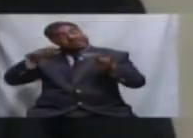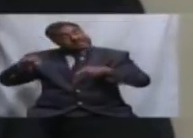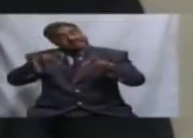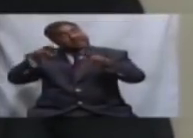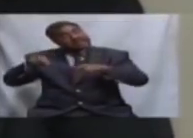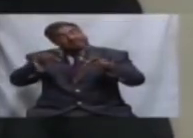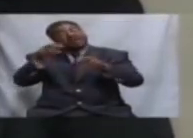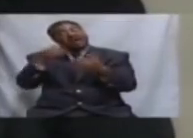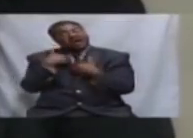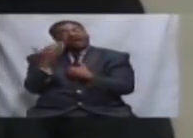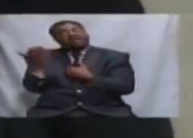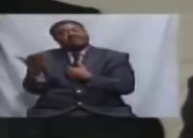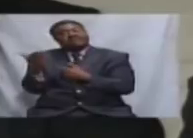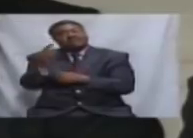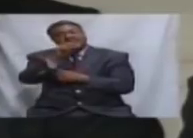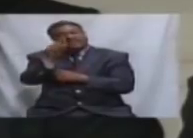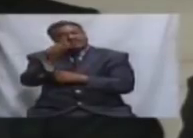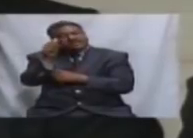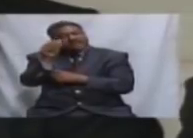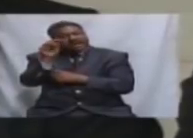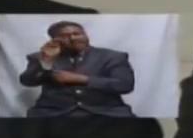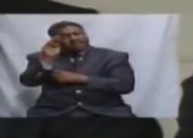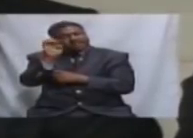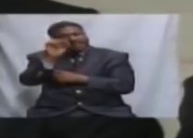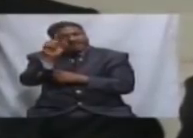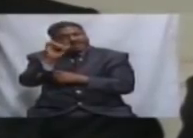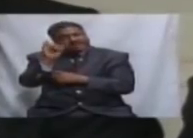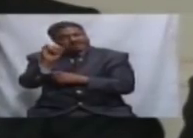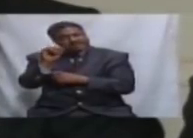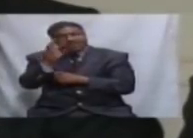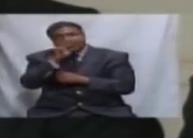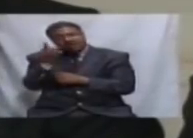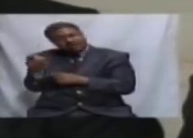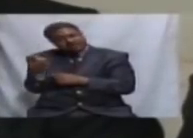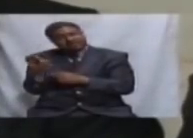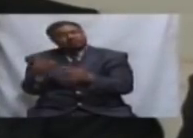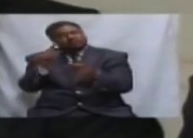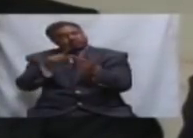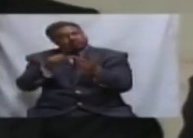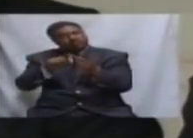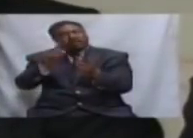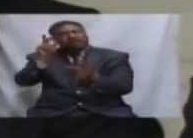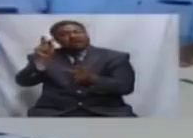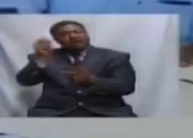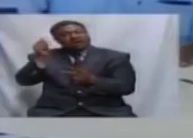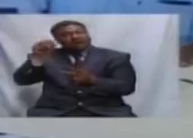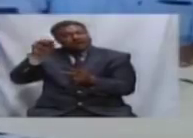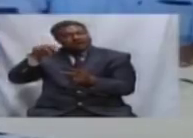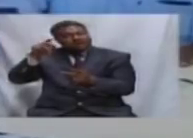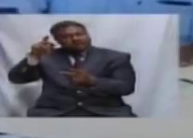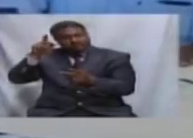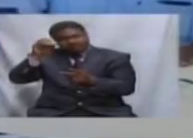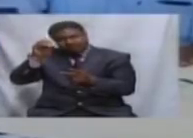both sides of the coin, in terms of the economic side and the healthy side. But what is needed is a comprehensive